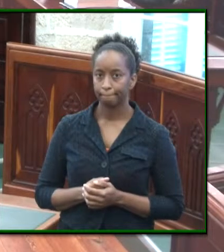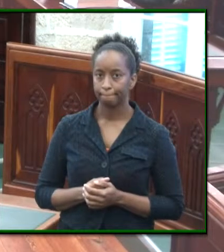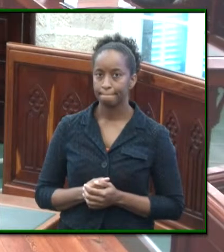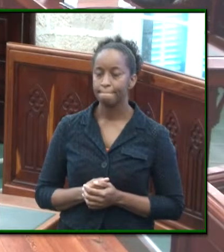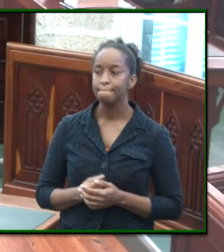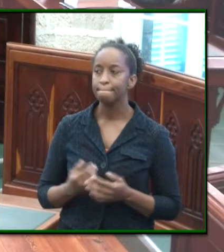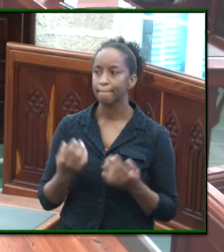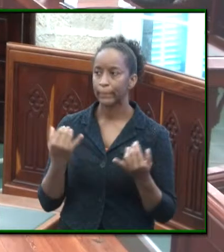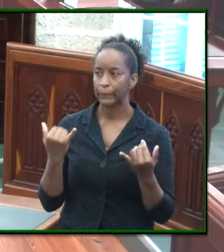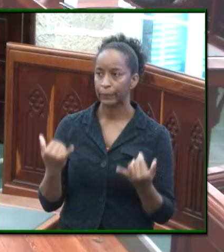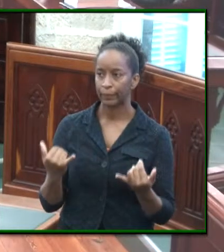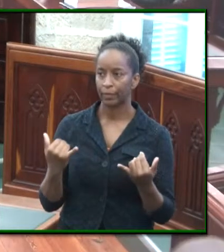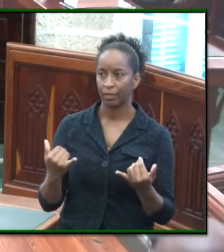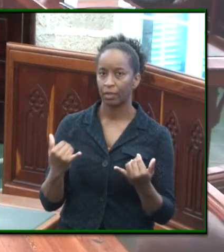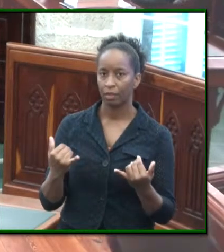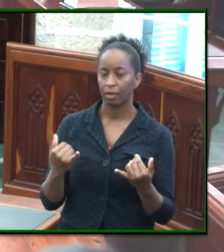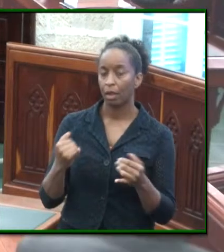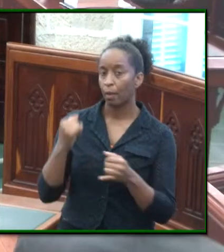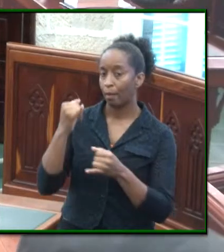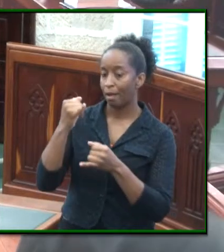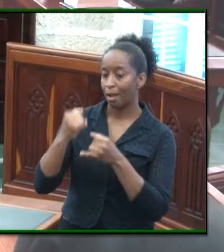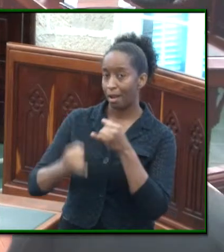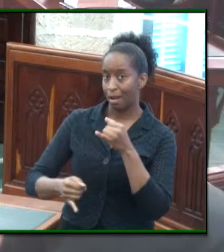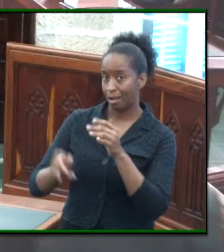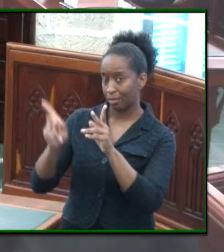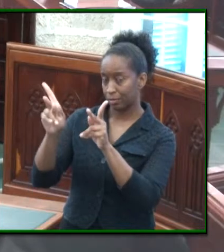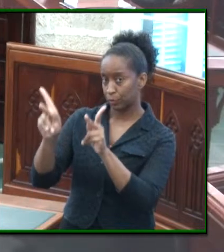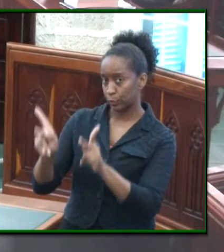person before we come back to the AG to wrap up this head.